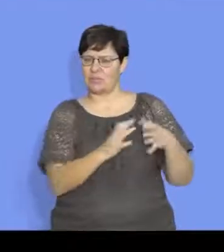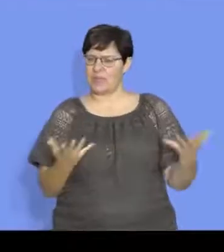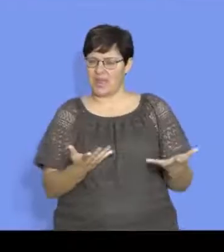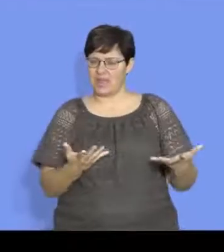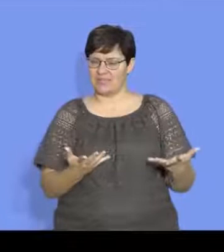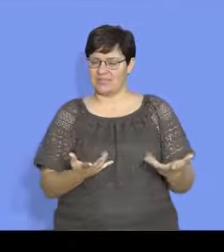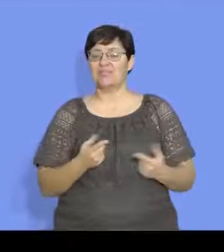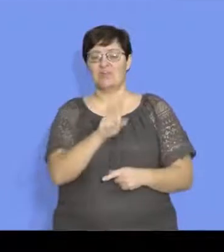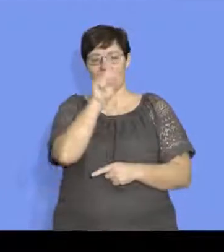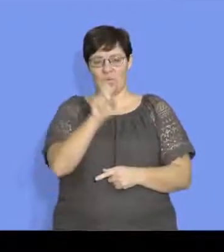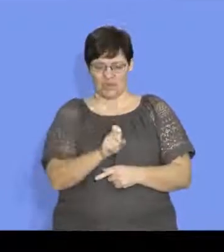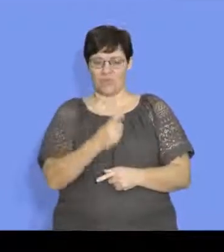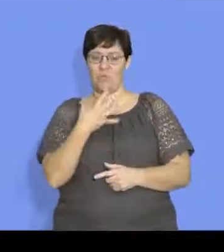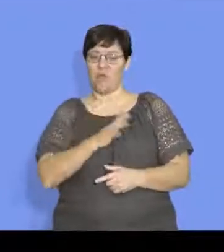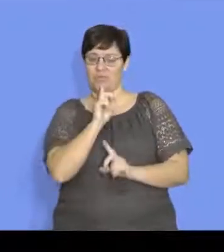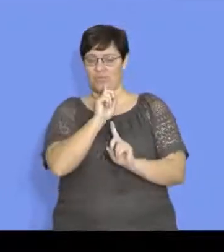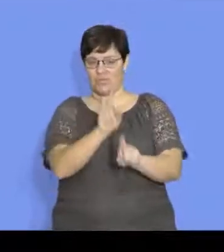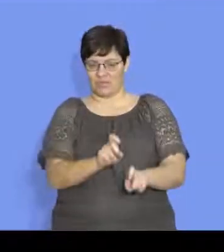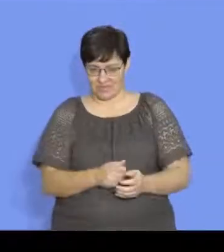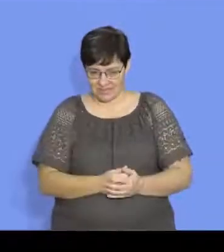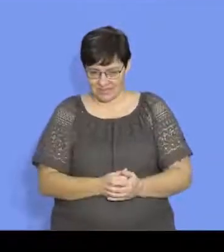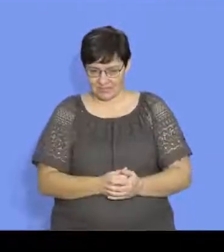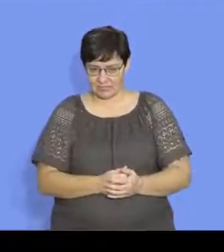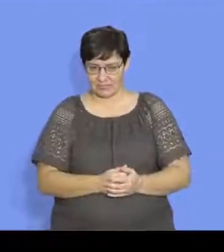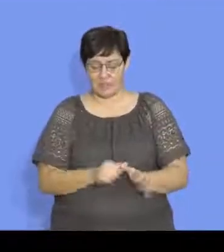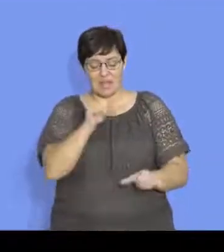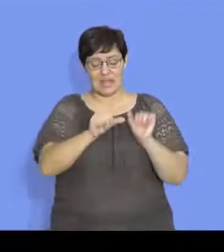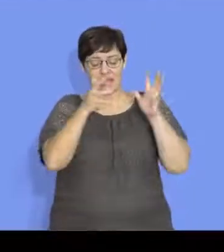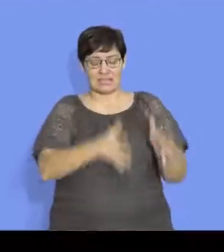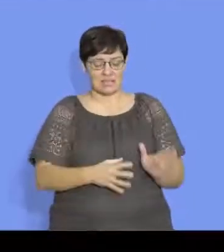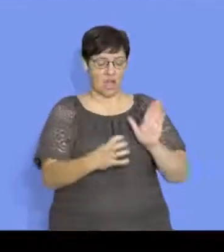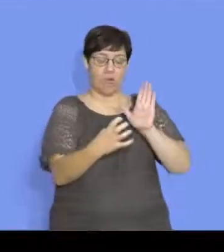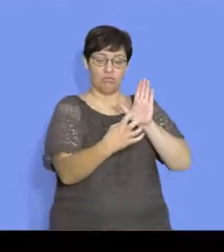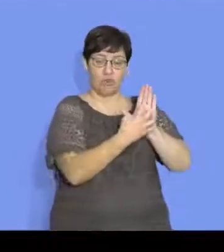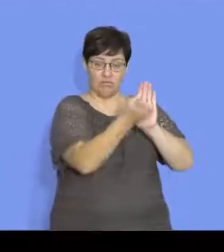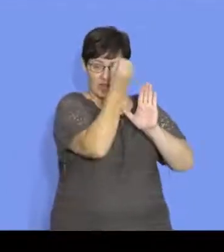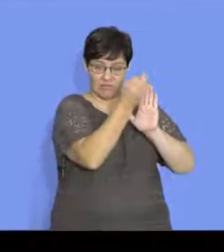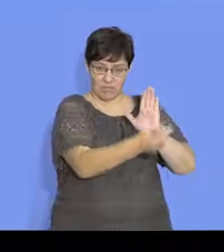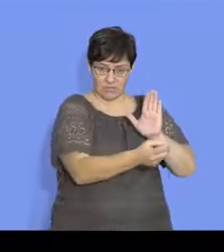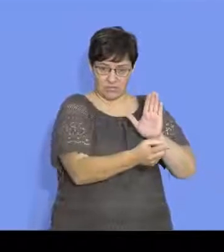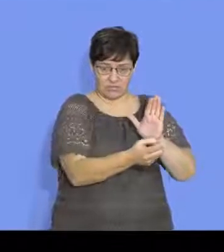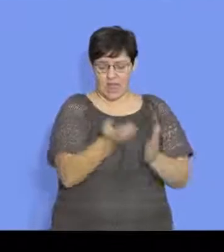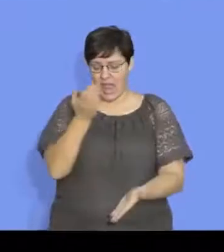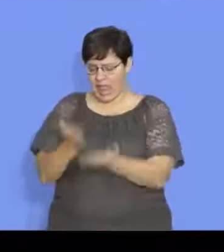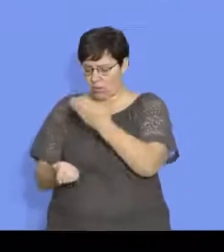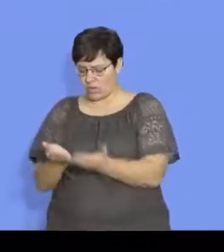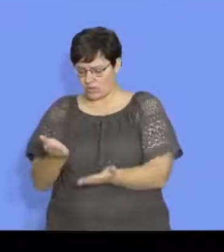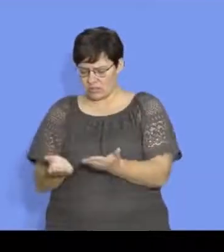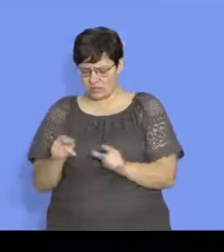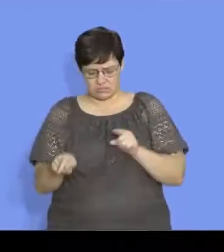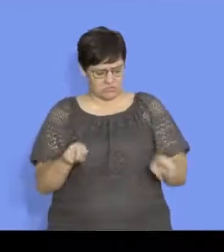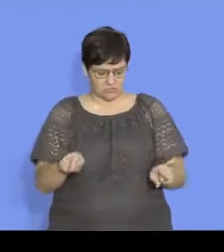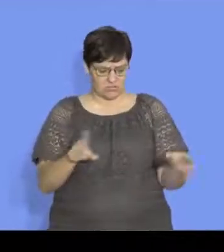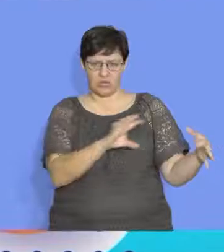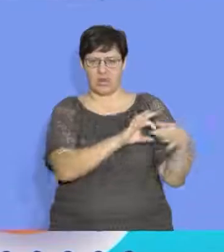we're wanting to ask. How do scientists link graphs of data to an equation? Well, hopefully by the end of